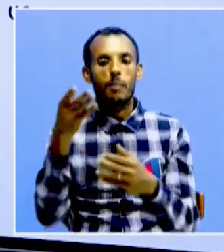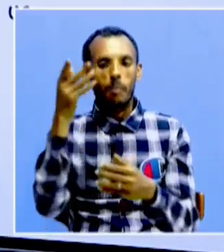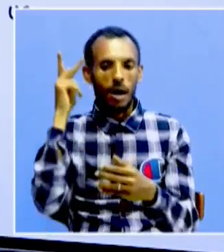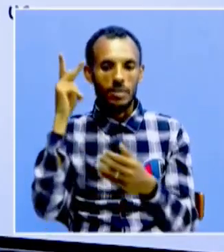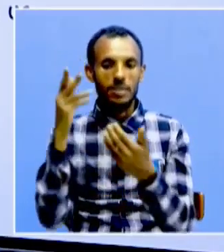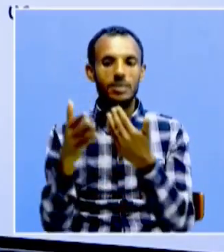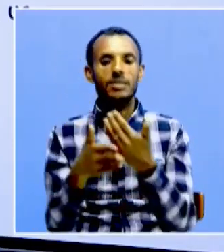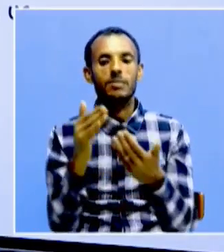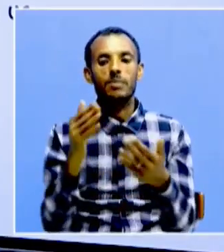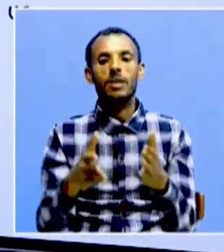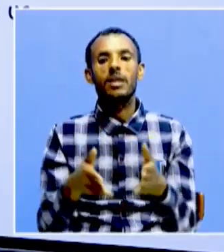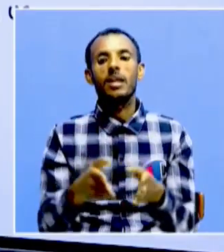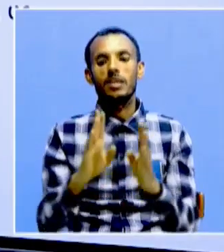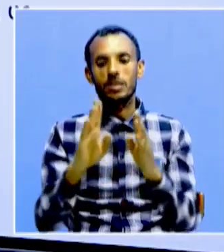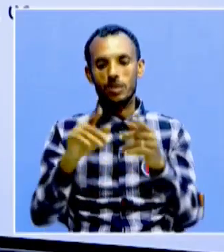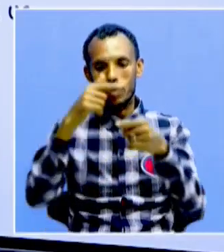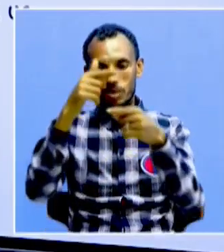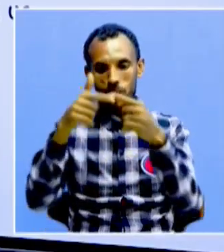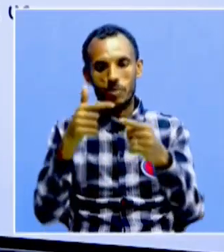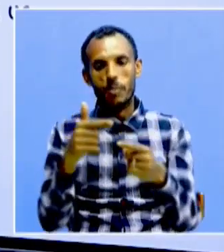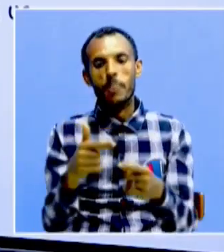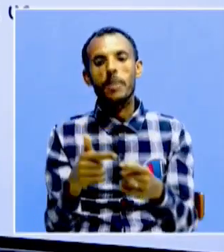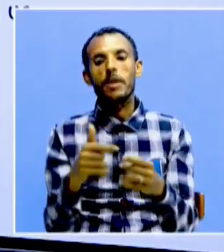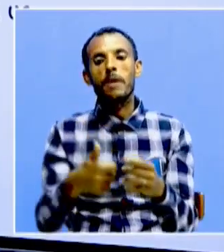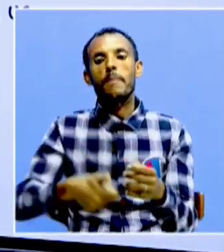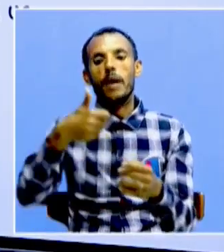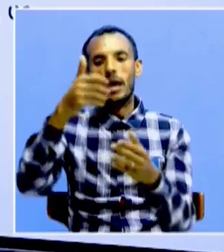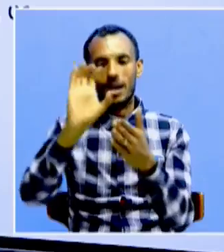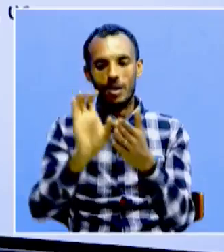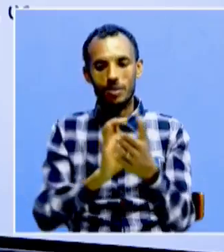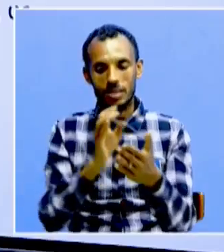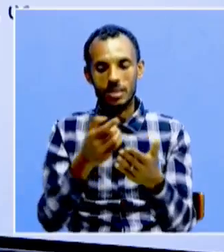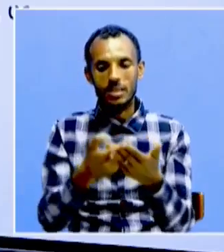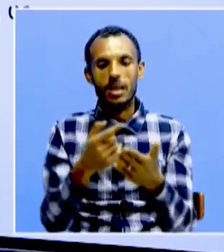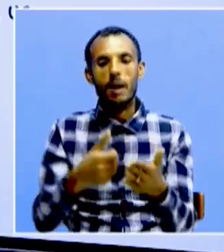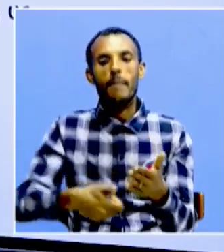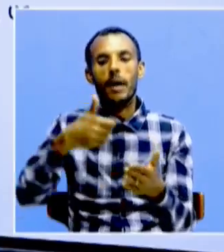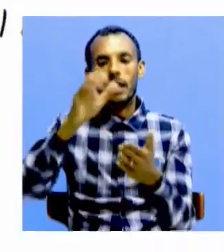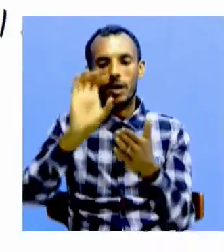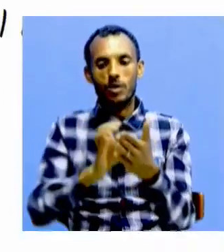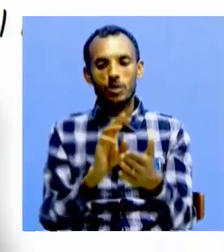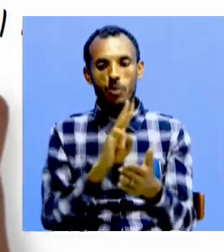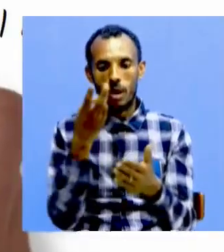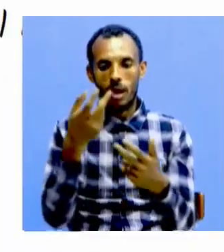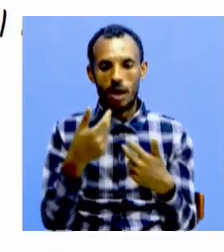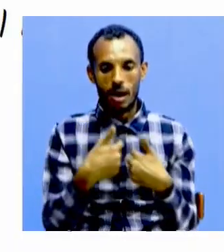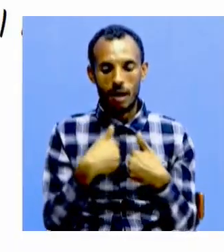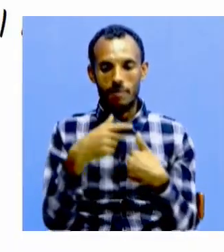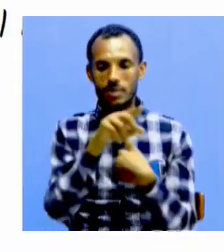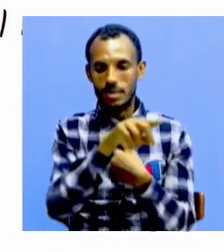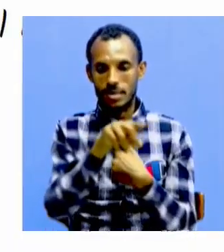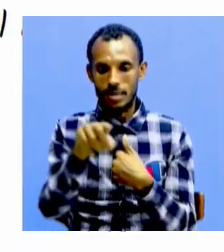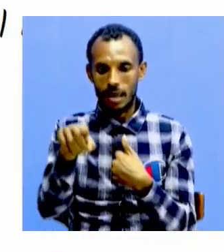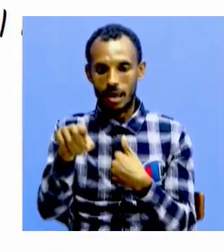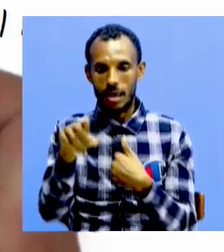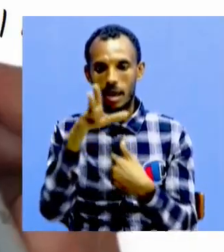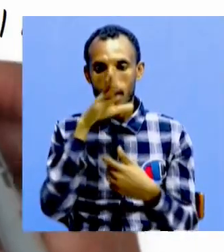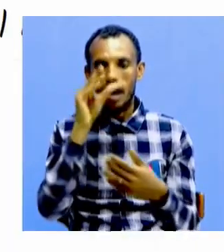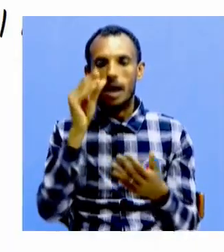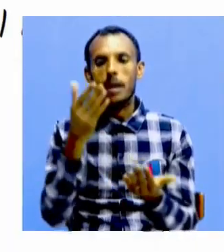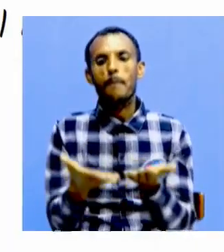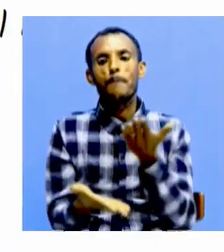go to the main clause, all right? In the main clause, we have they, all right? Then